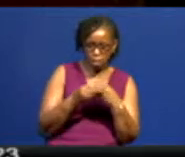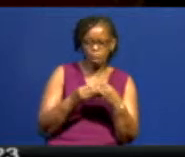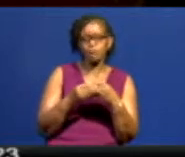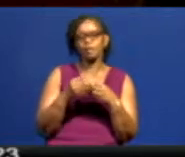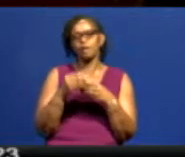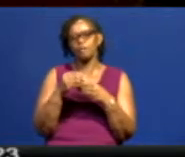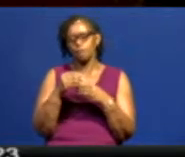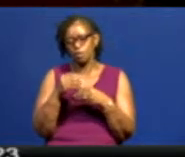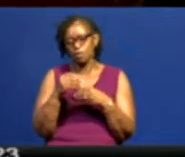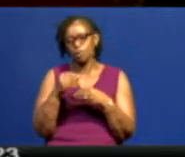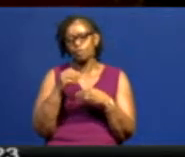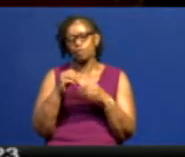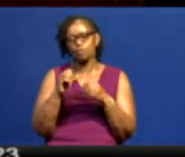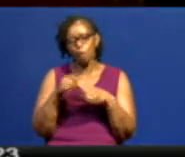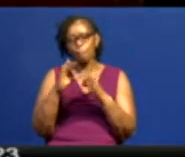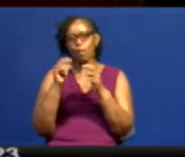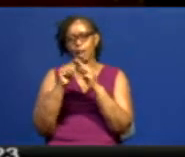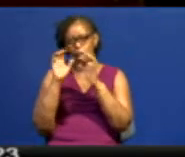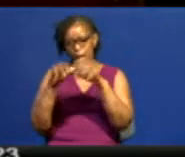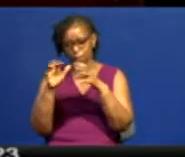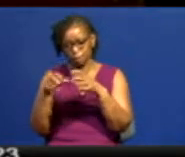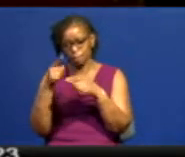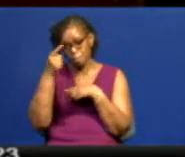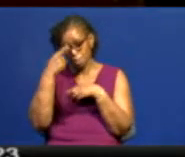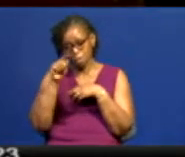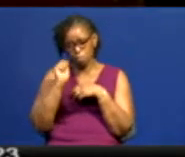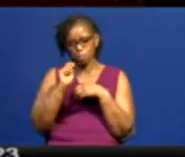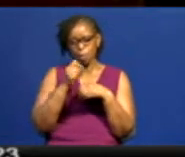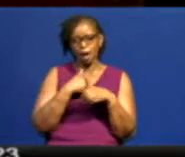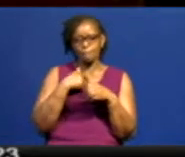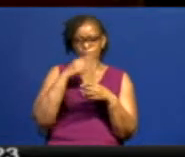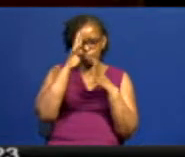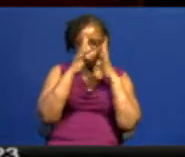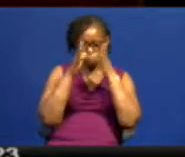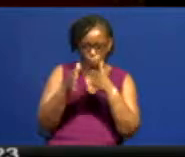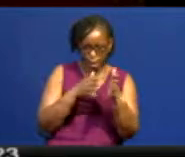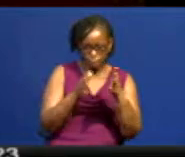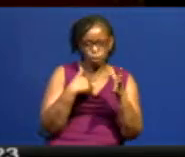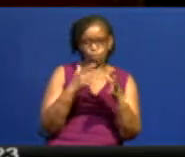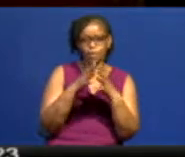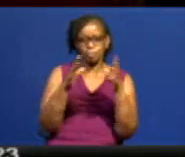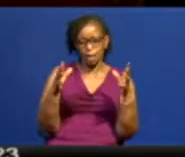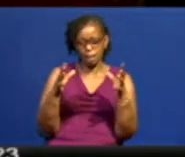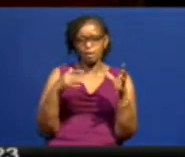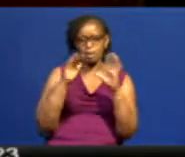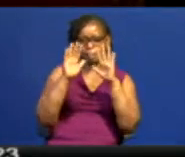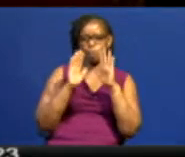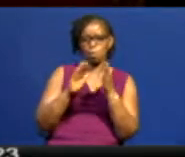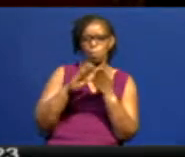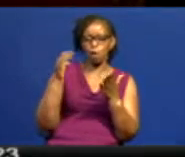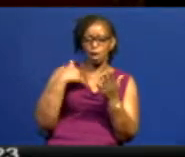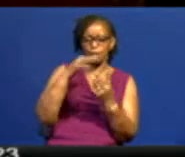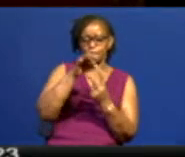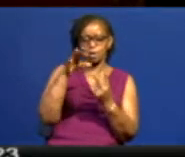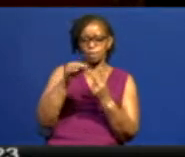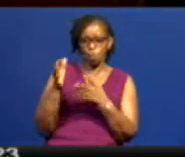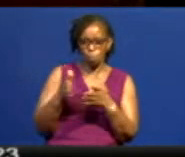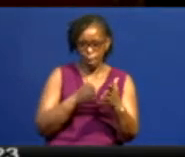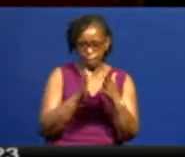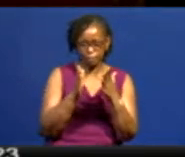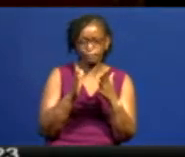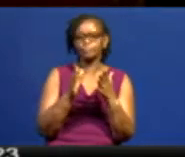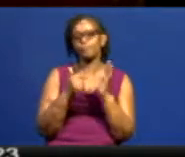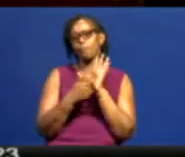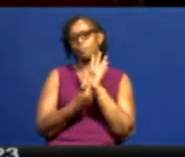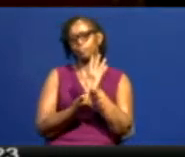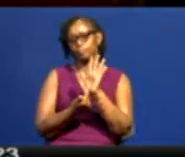and agriculture. The policy shall provide more innovative ways to expand the tax base, and there is a need to provide alternative ways to tax the informal sector. For